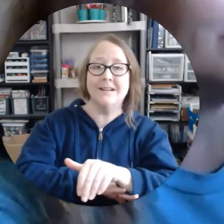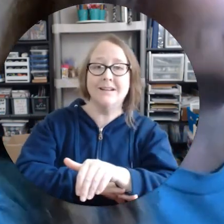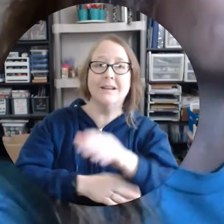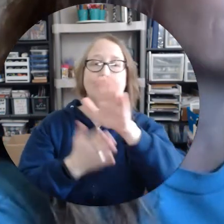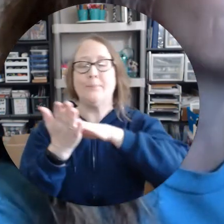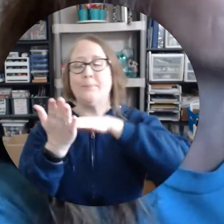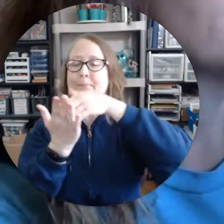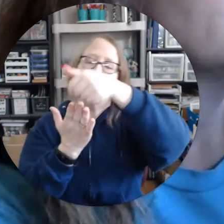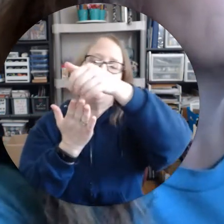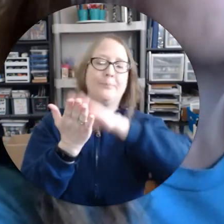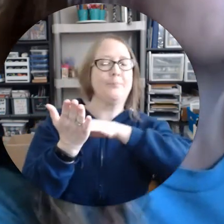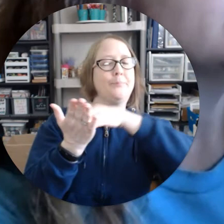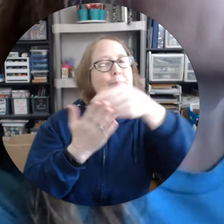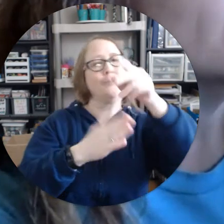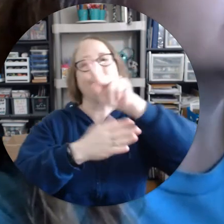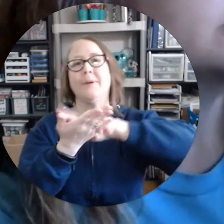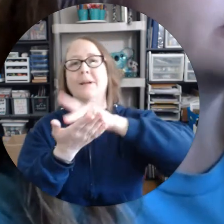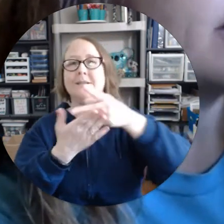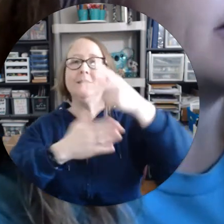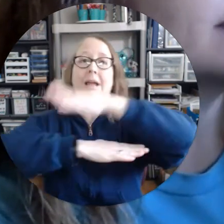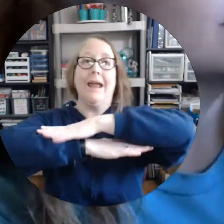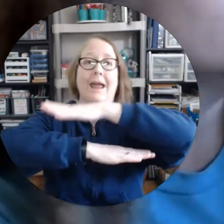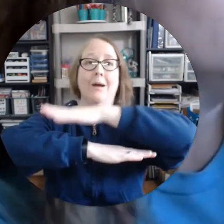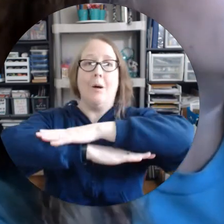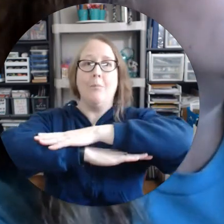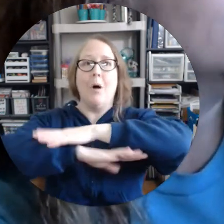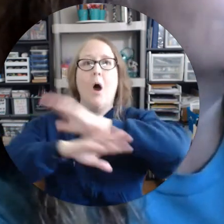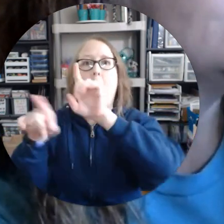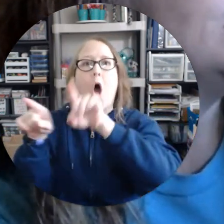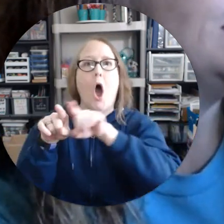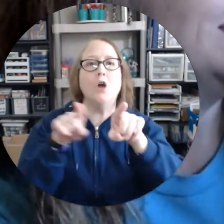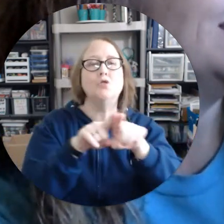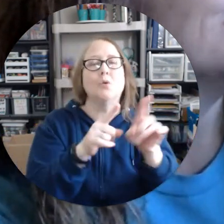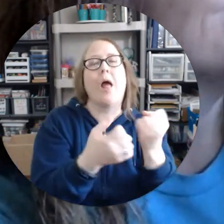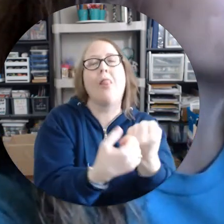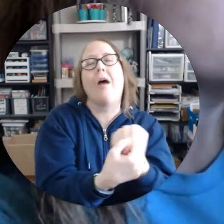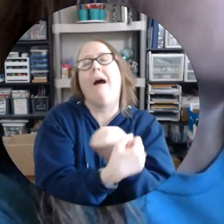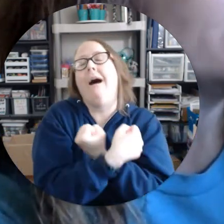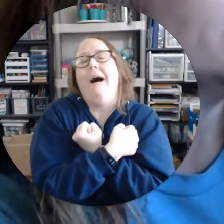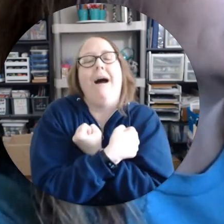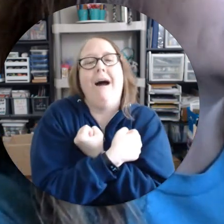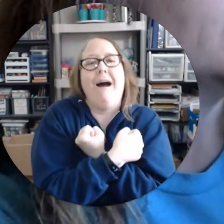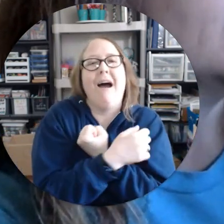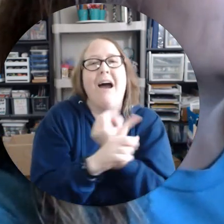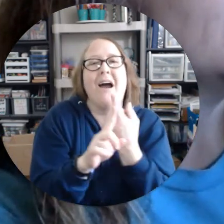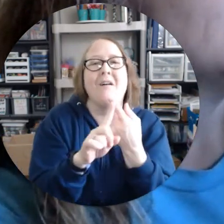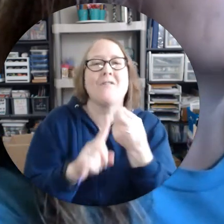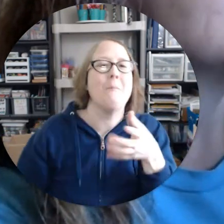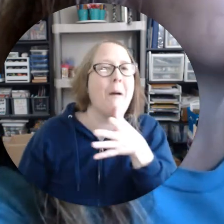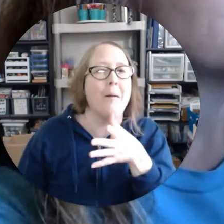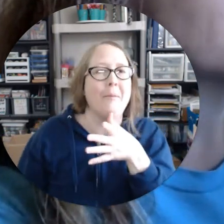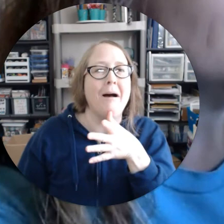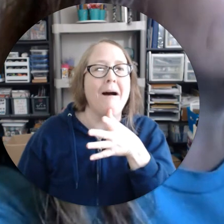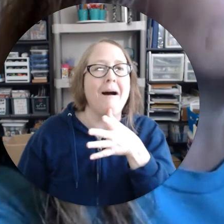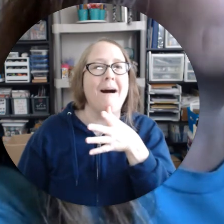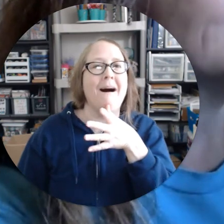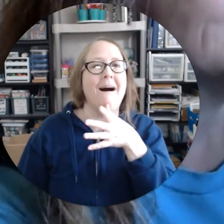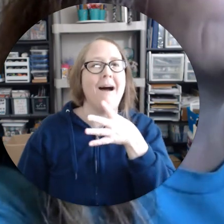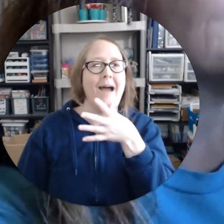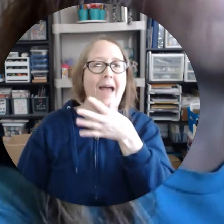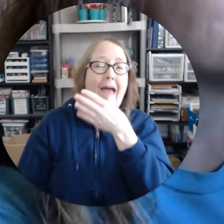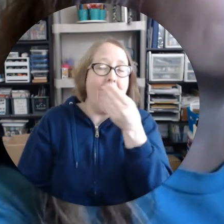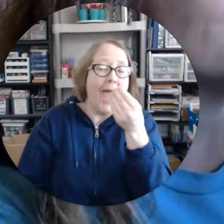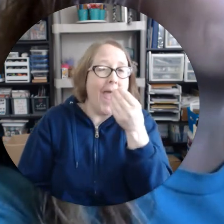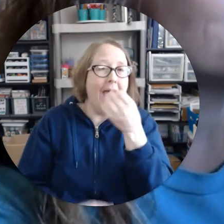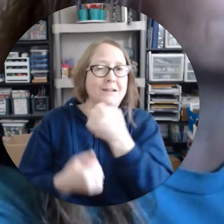table. She also got the hug she needed from Mama and some